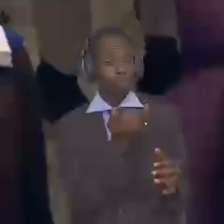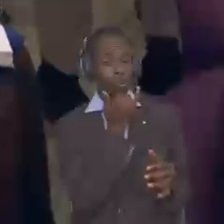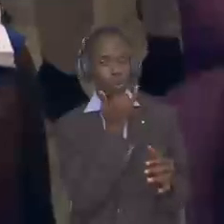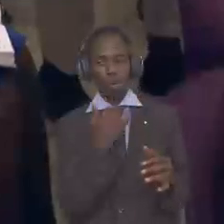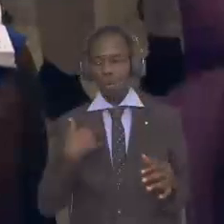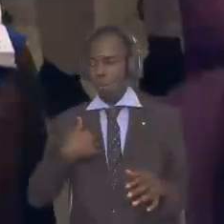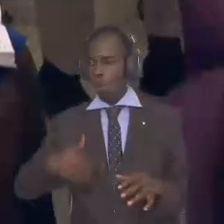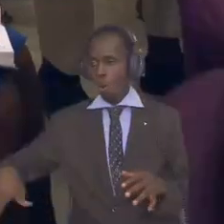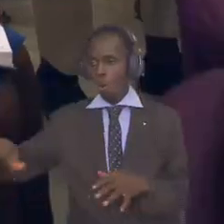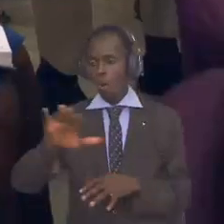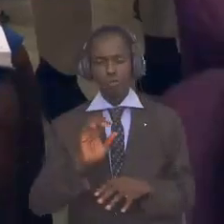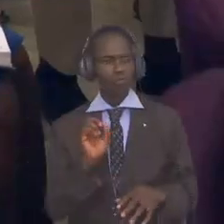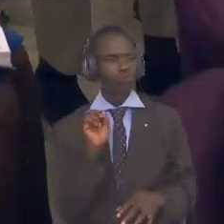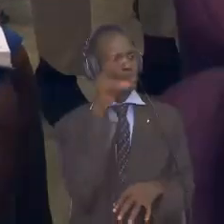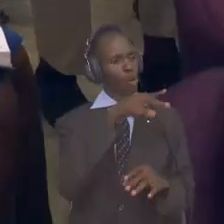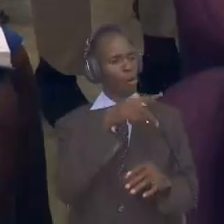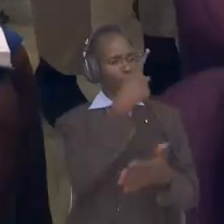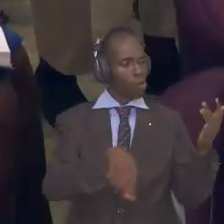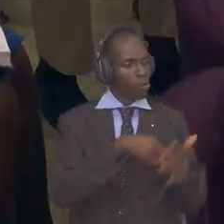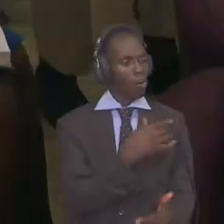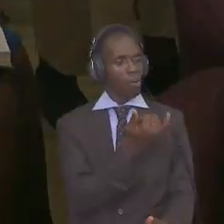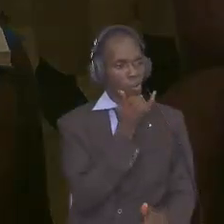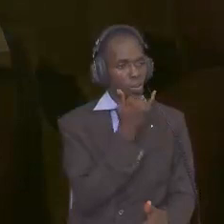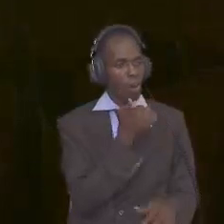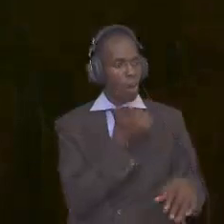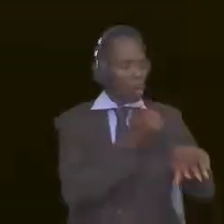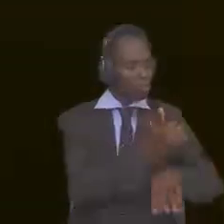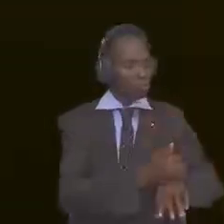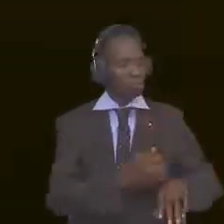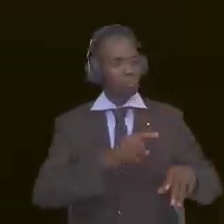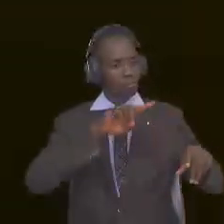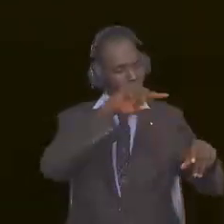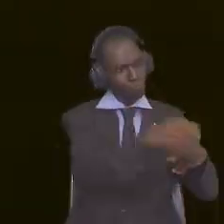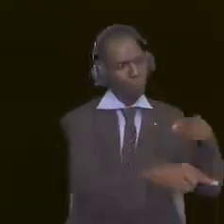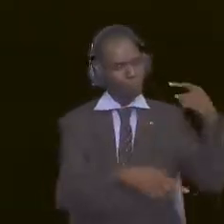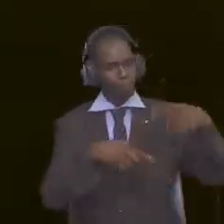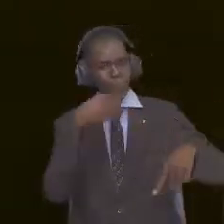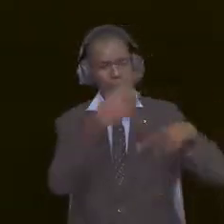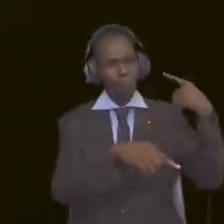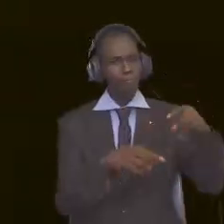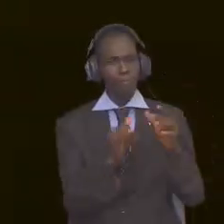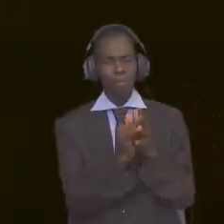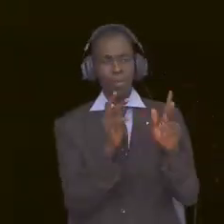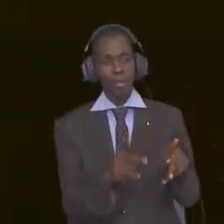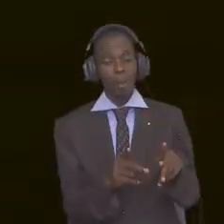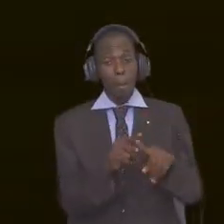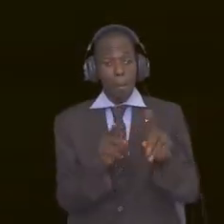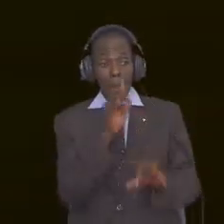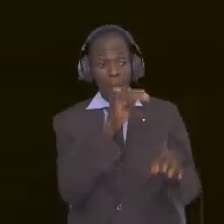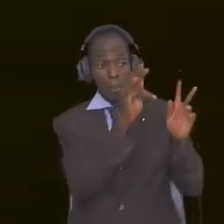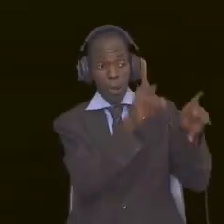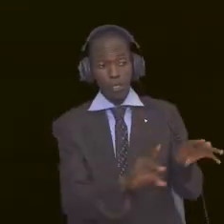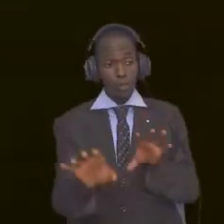up and correct. Why did you do that? Why did you say that? Why did you go that way? When they do well, we never